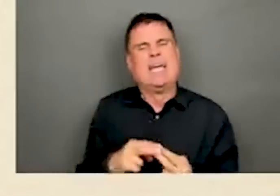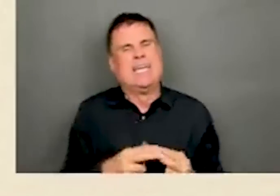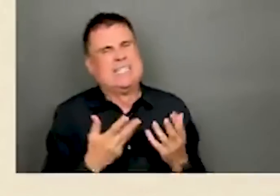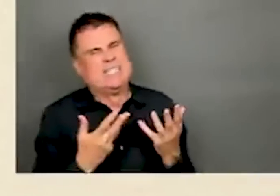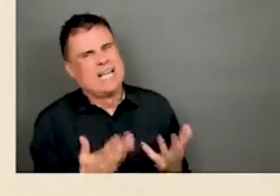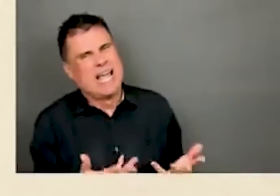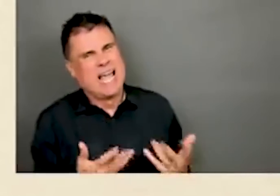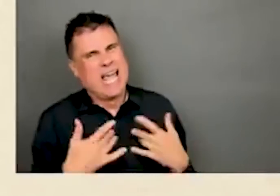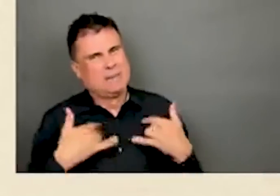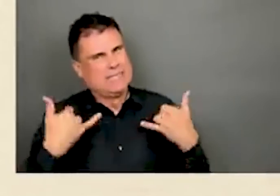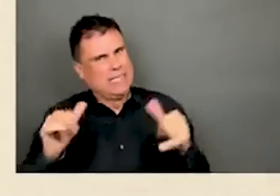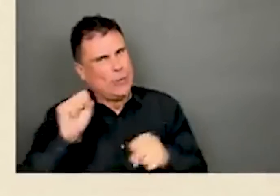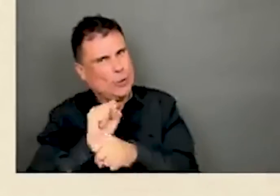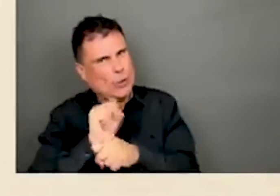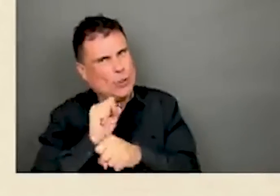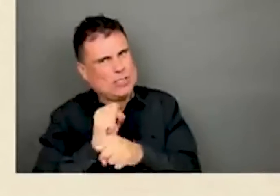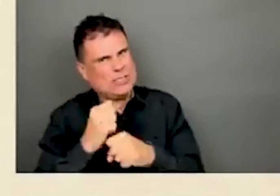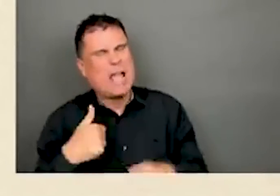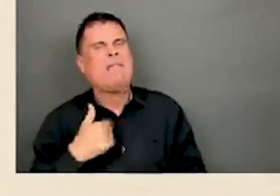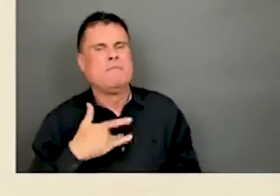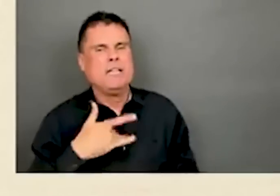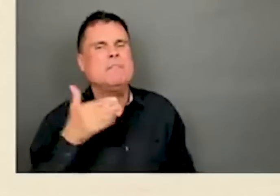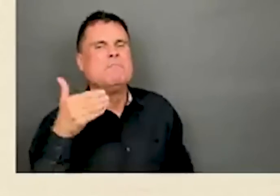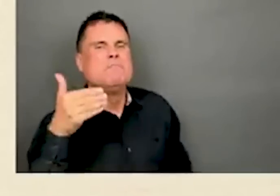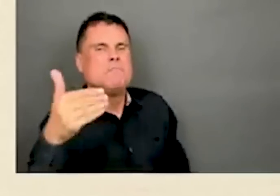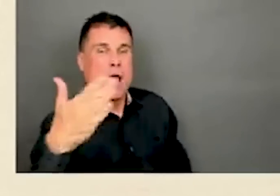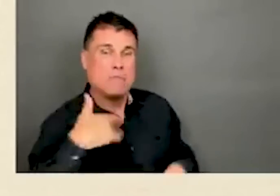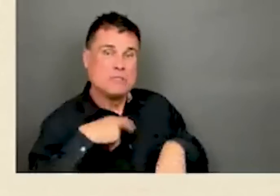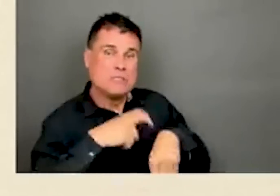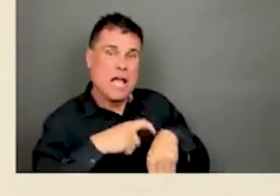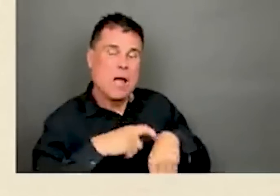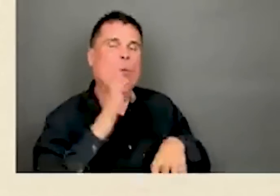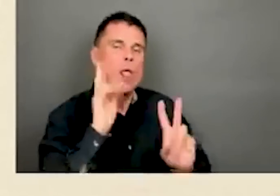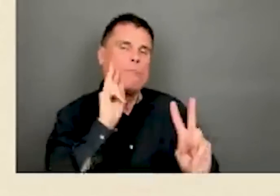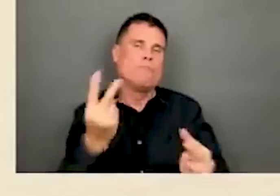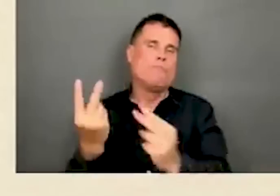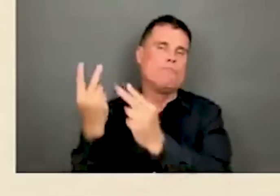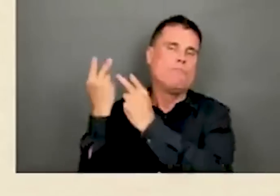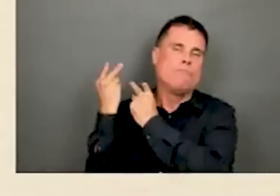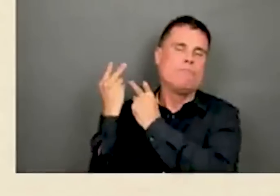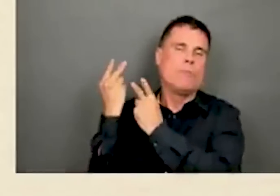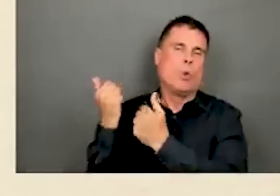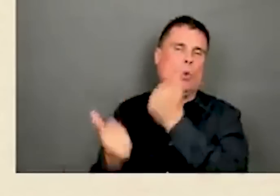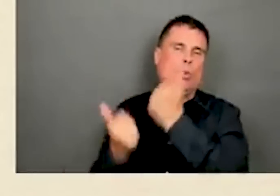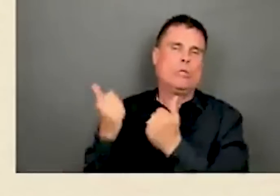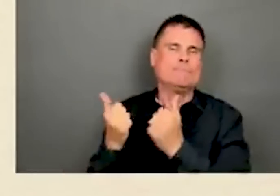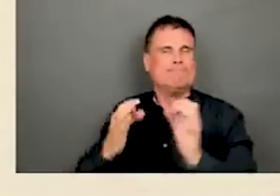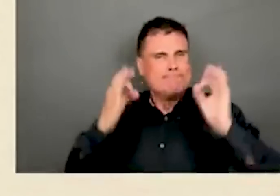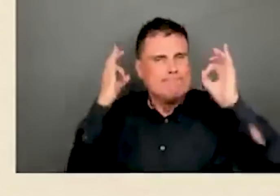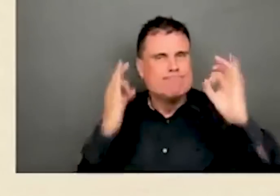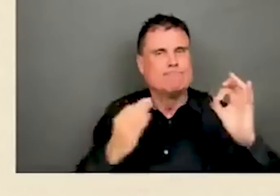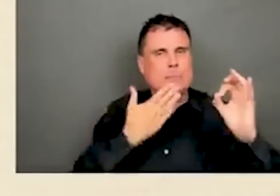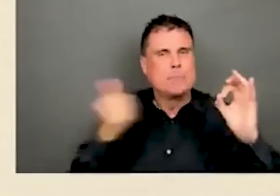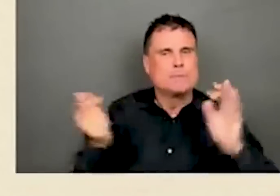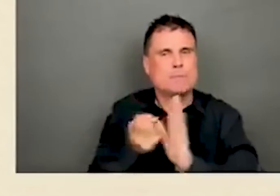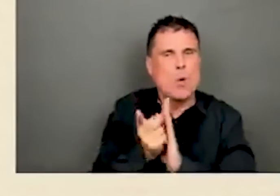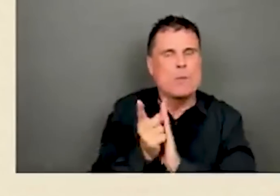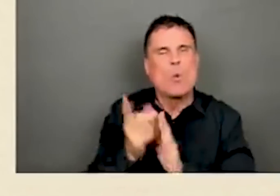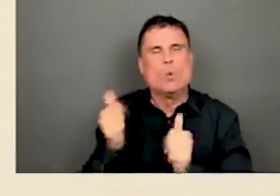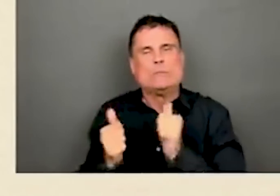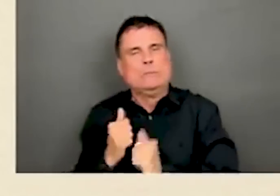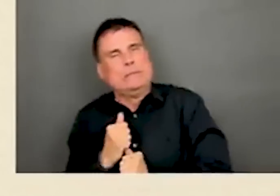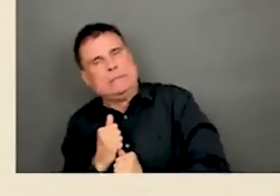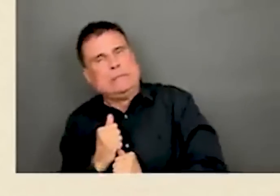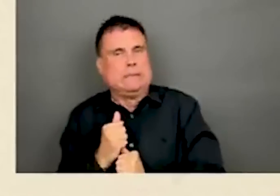time to continue to have my sleeves rolled up and focusing on the work that we've just been doing here for the past 2 days, making sure that we've